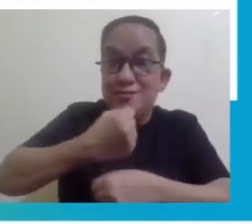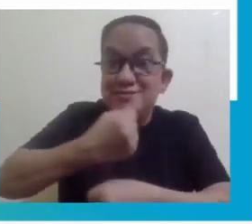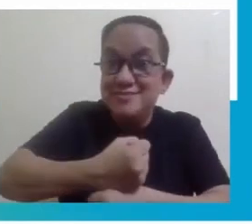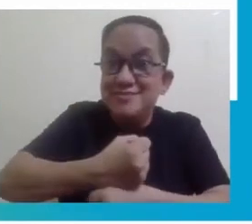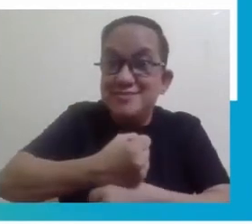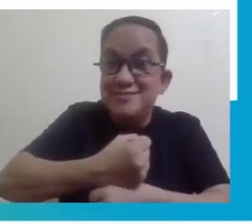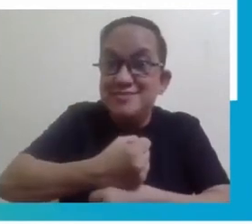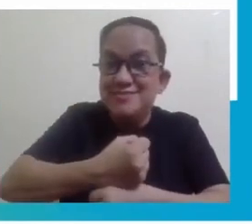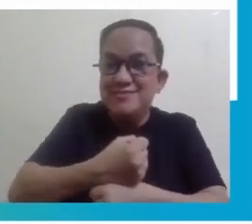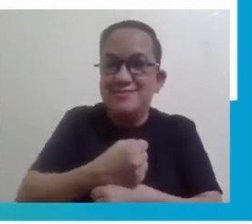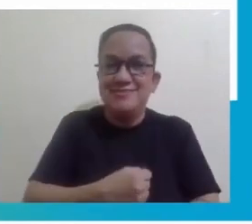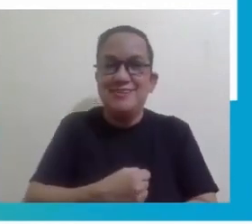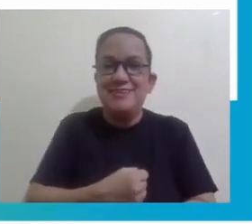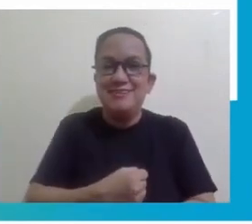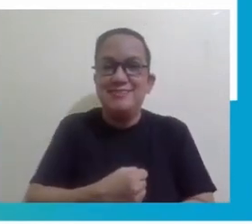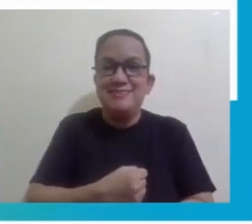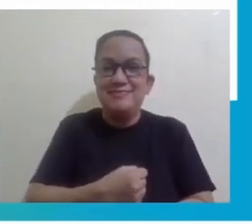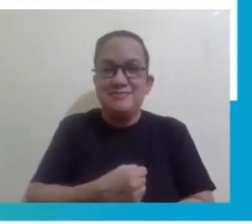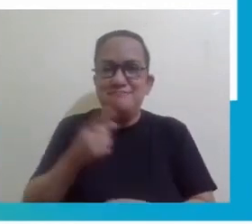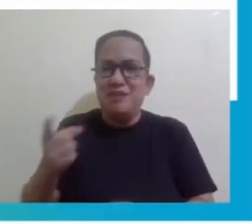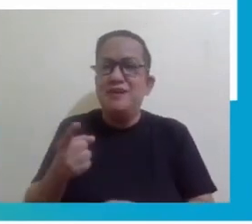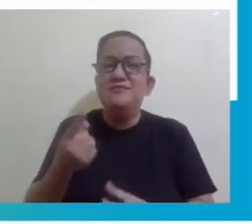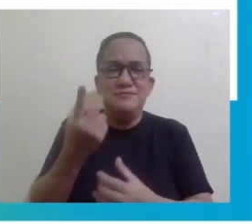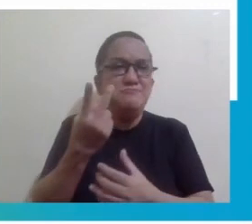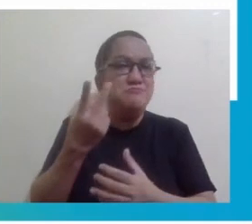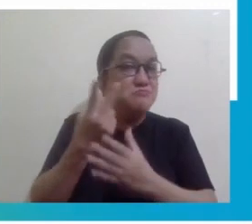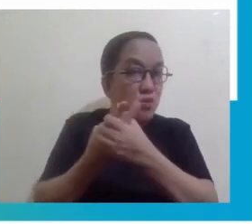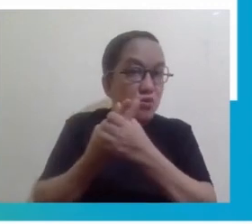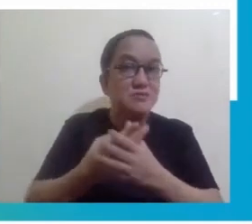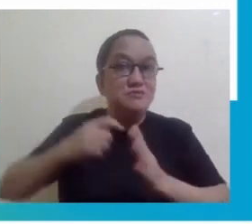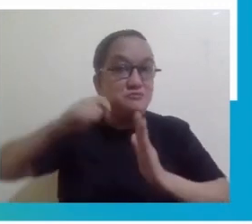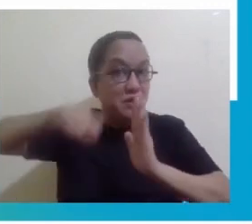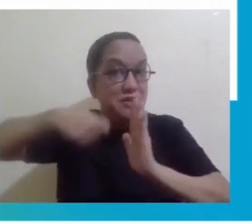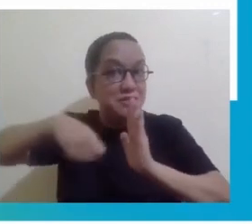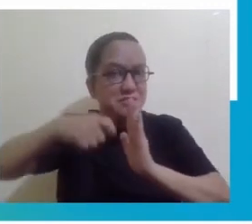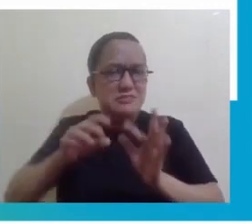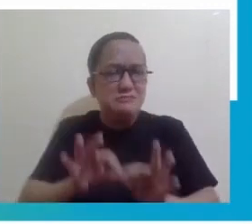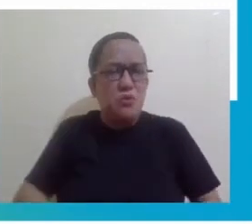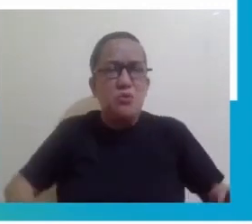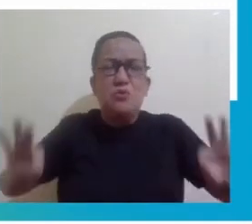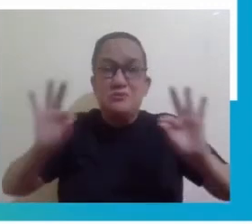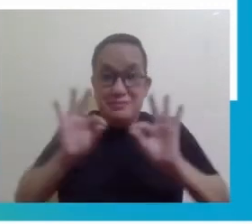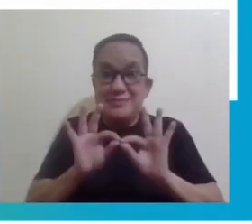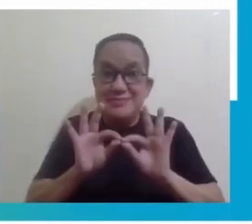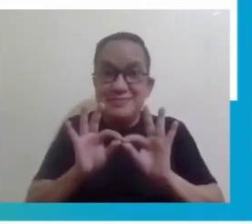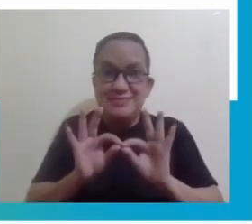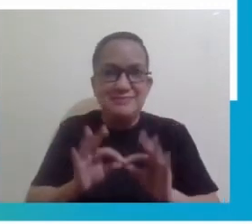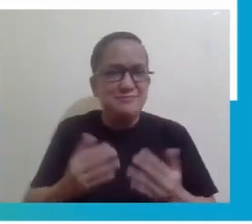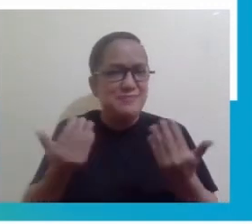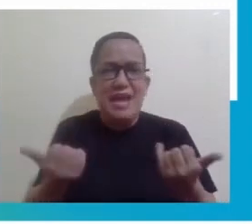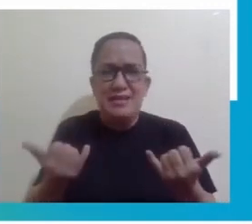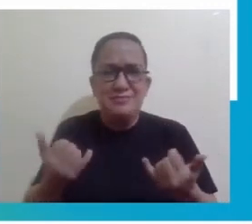level, both of levels. So CSO engagement is a continuous process which goes on year around. And in